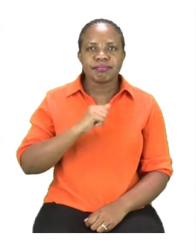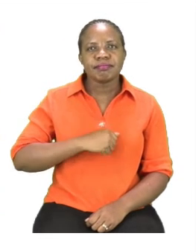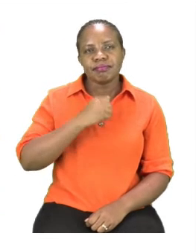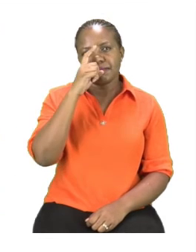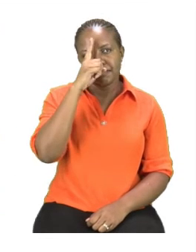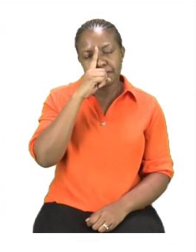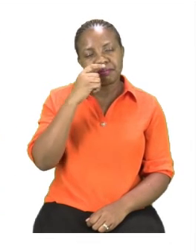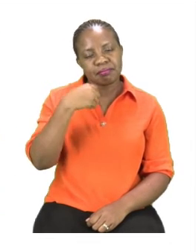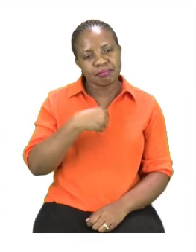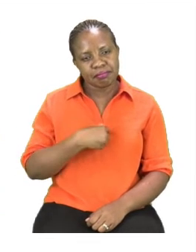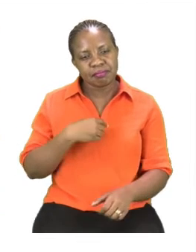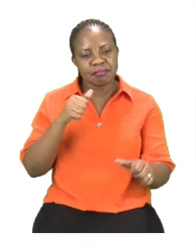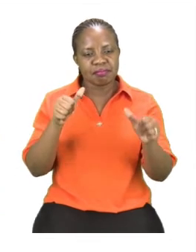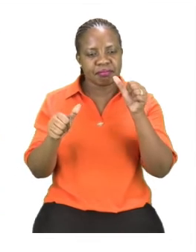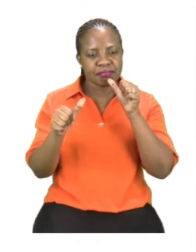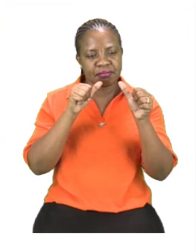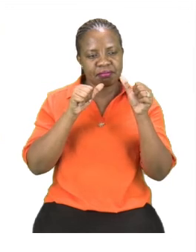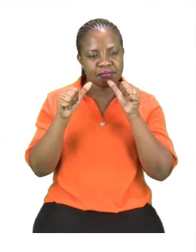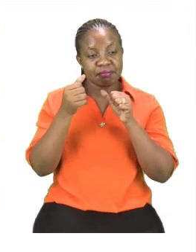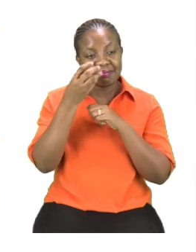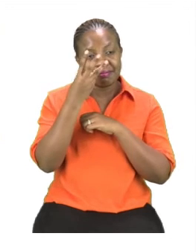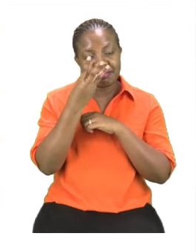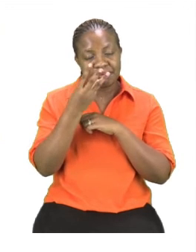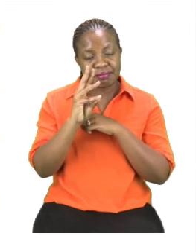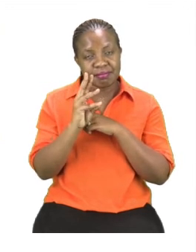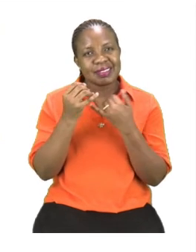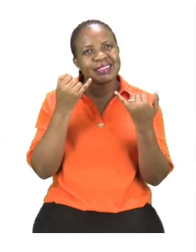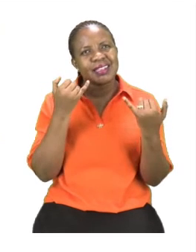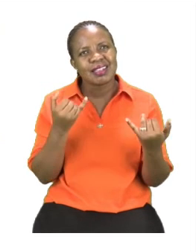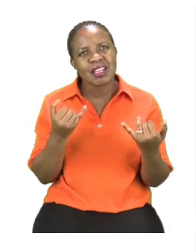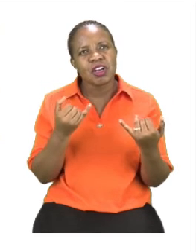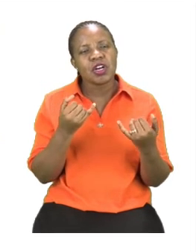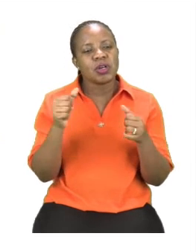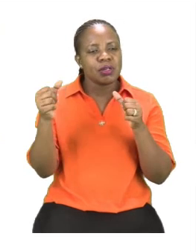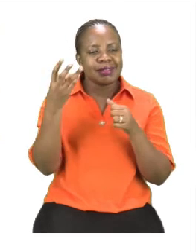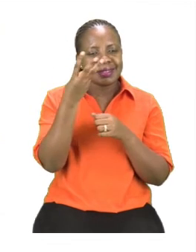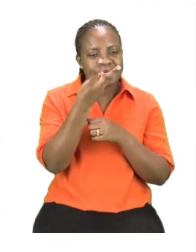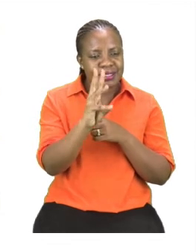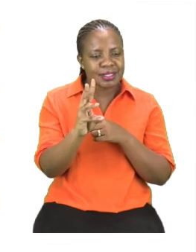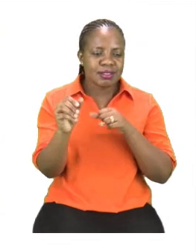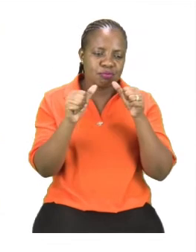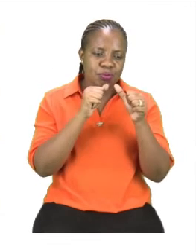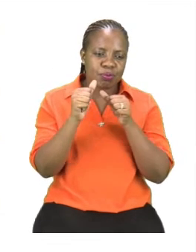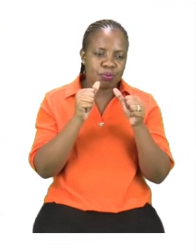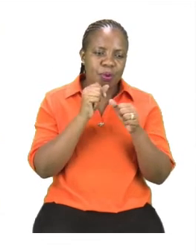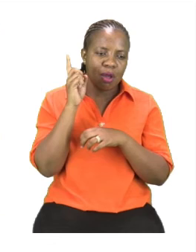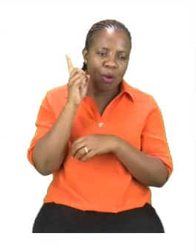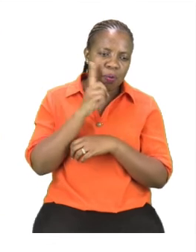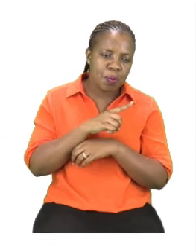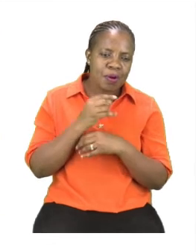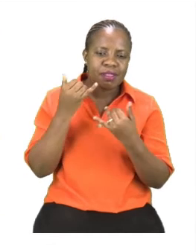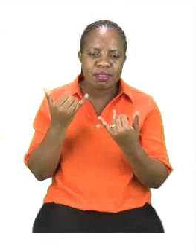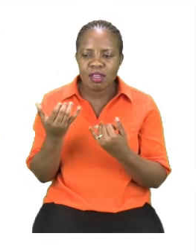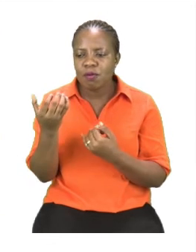many cookies are left? So we know that we had our 6 cookies, we ate them all up,